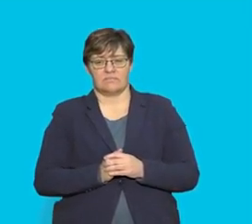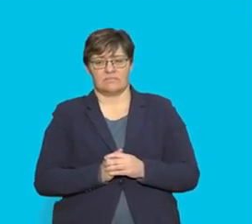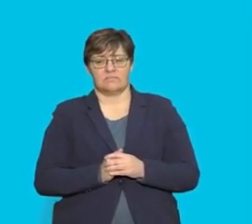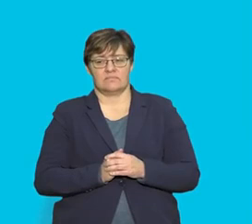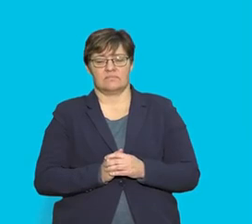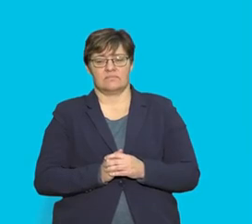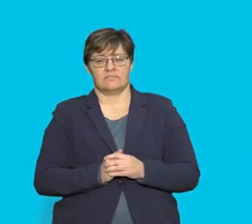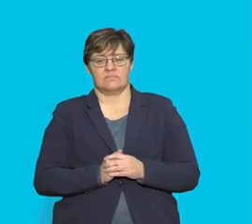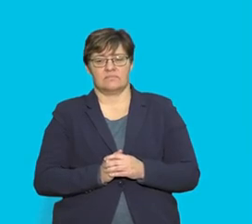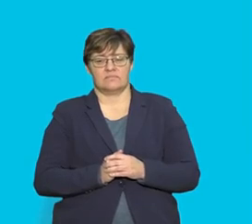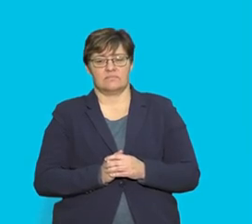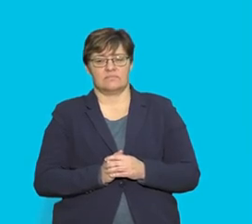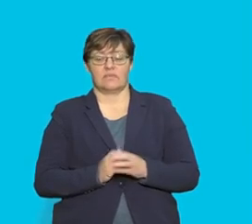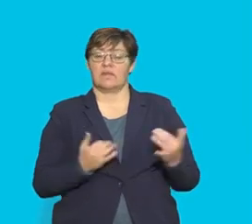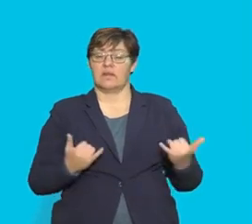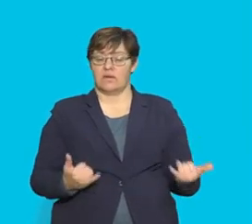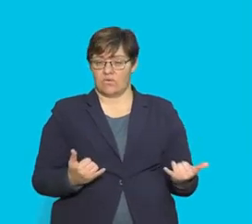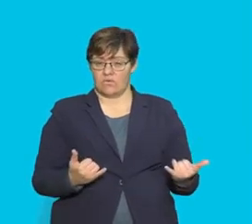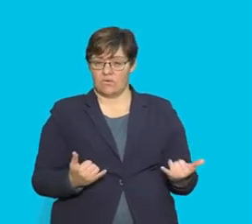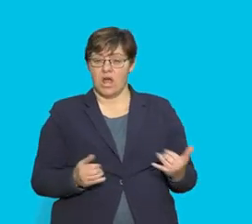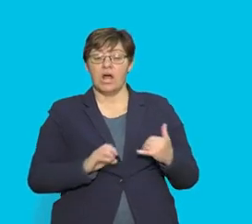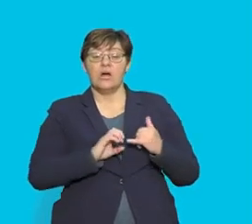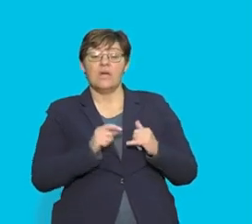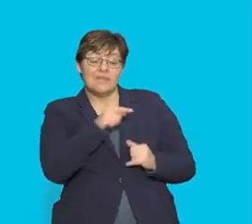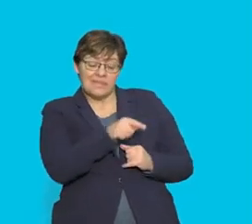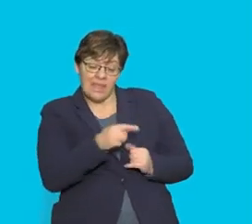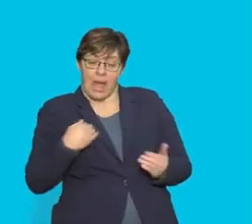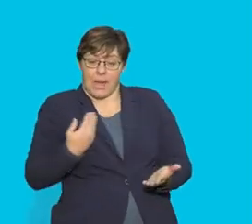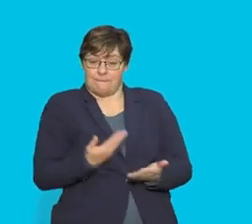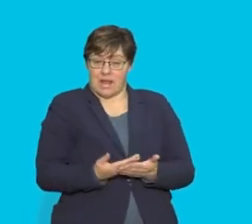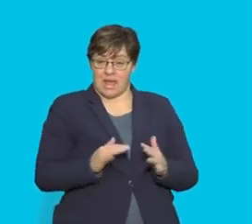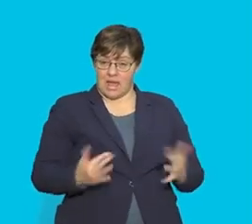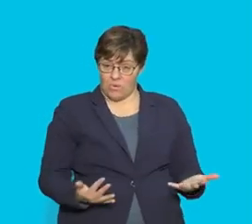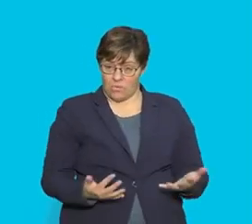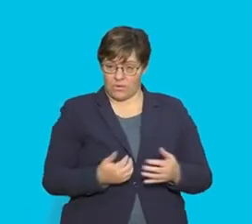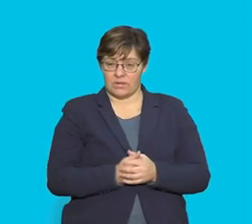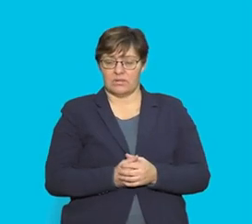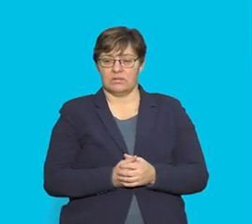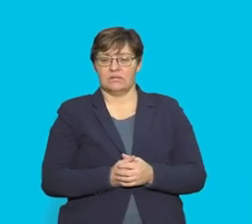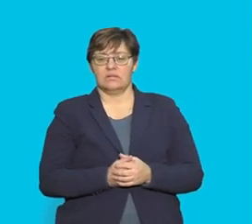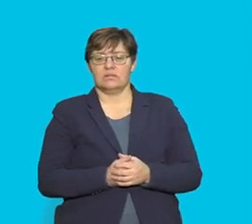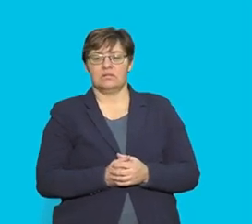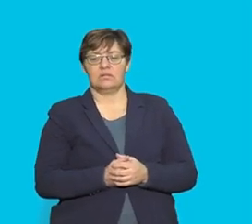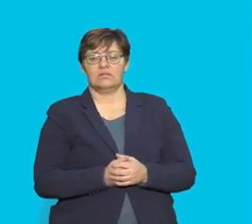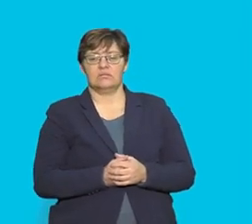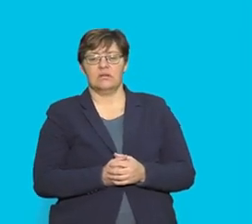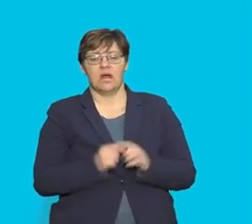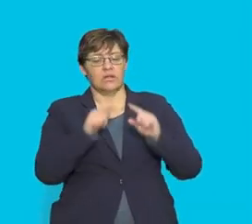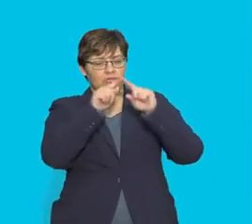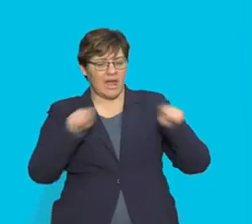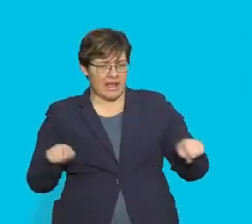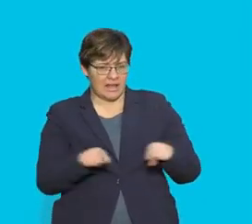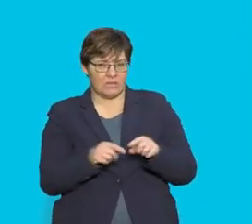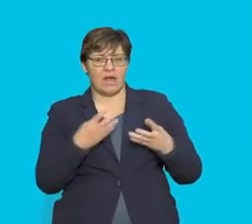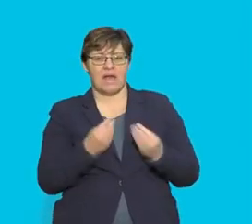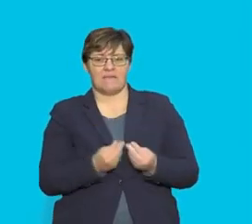angled triangle. Now, to try and apply this, some parts of a triangle, we